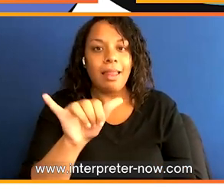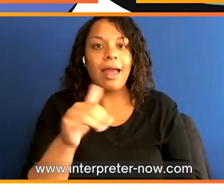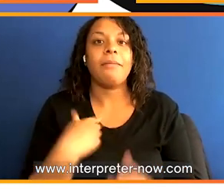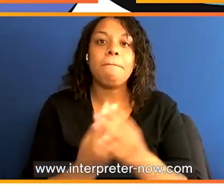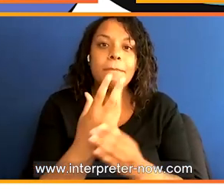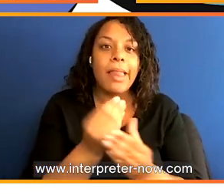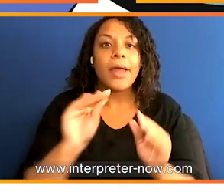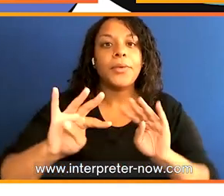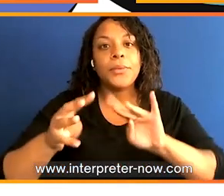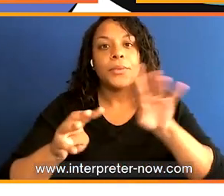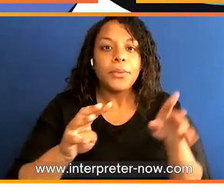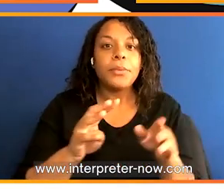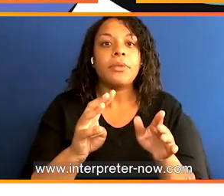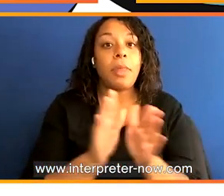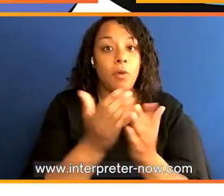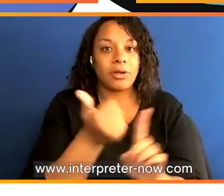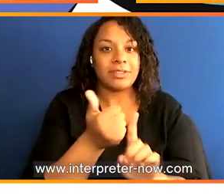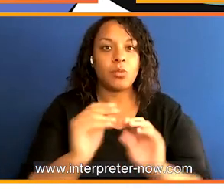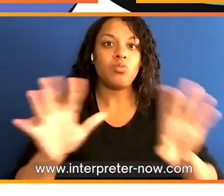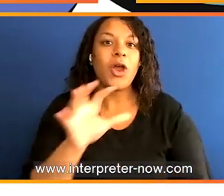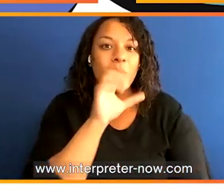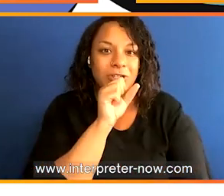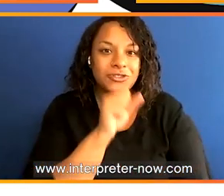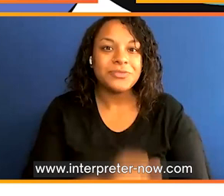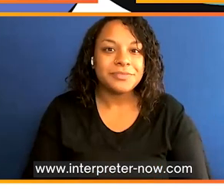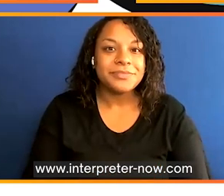plants, and the book has a bright orange cover.